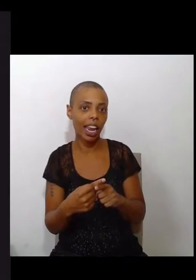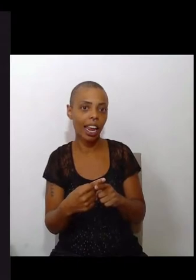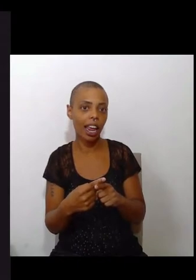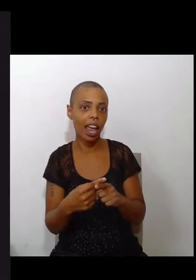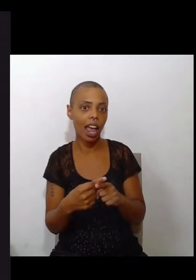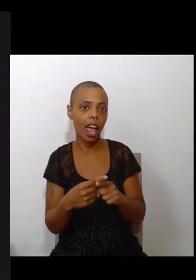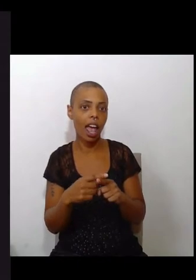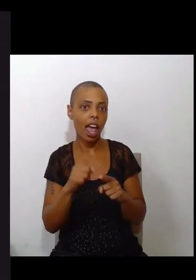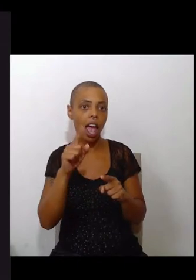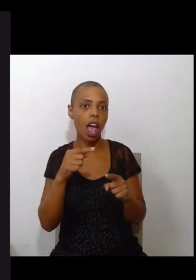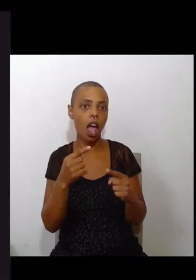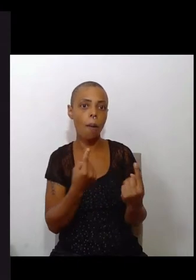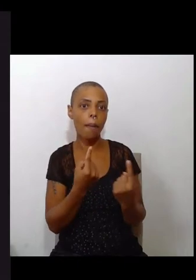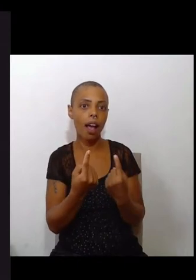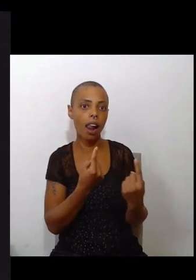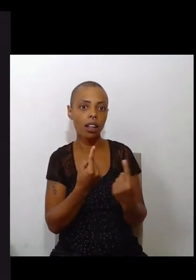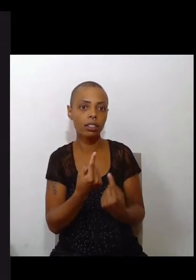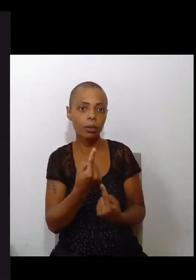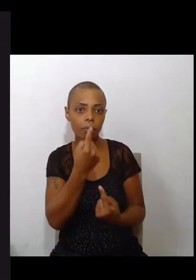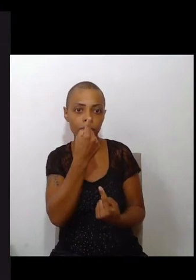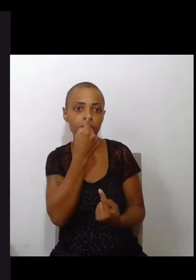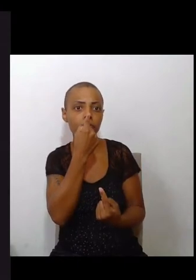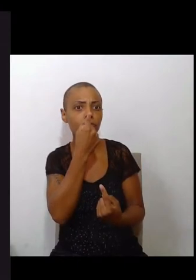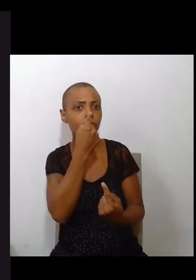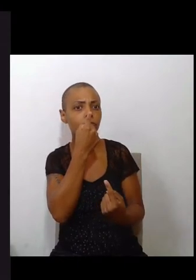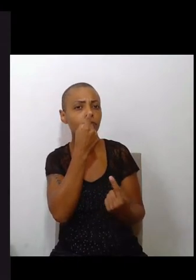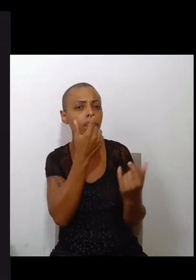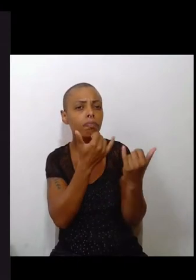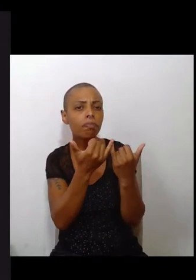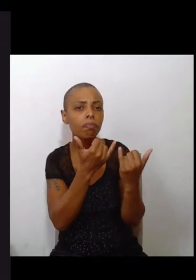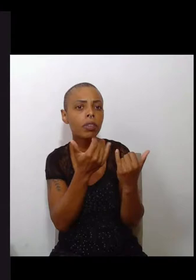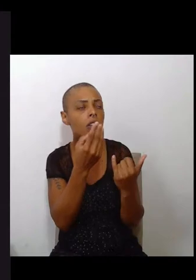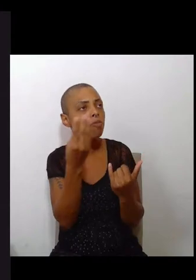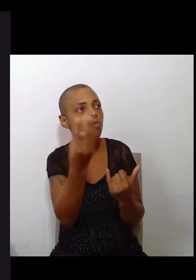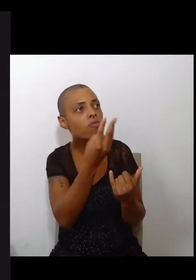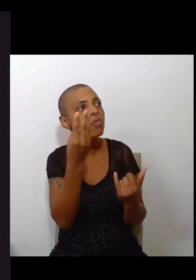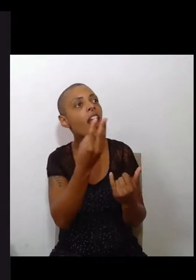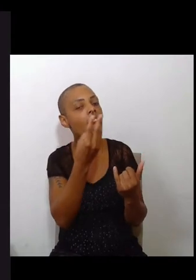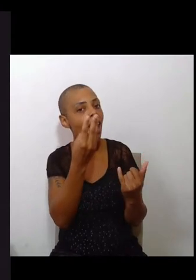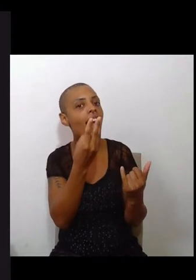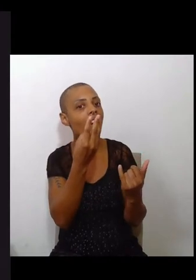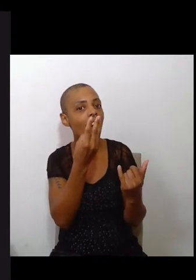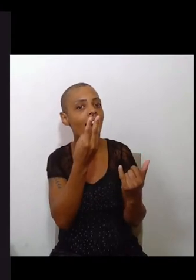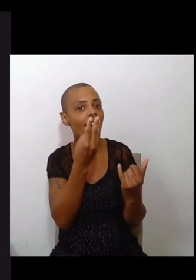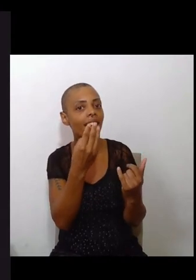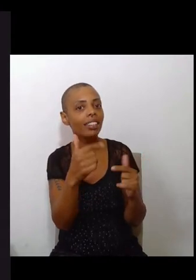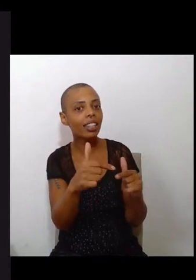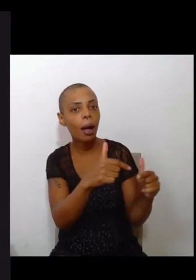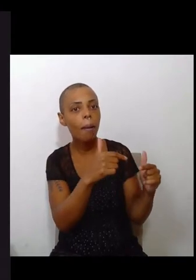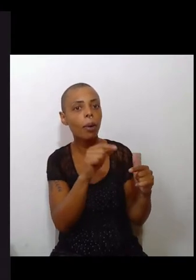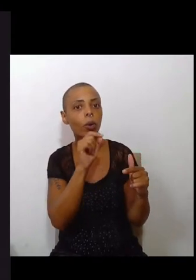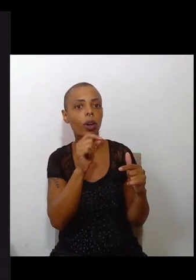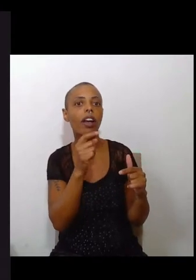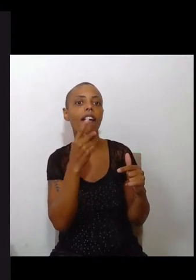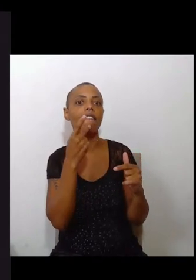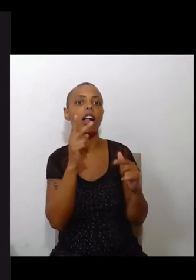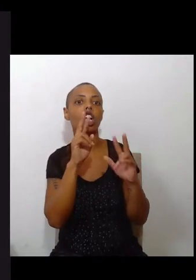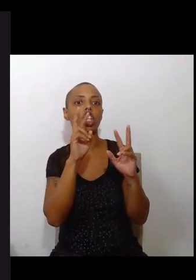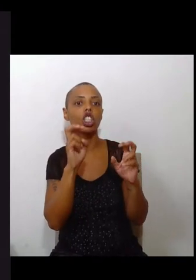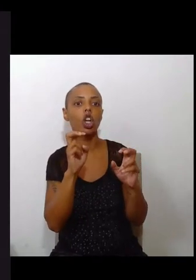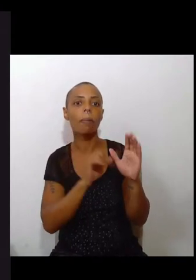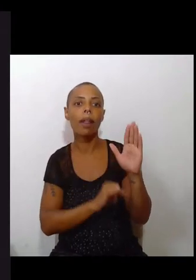I can see that there is a very close uh relationship between your work and